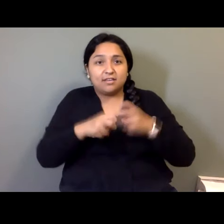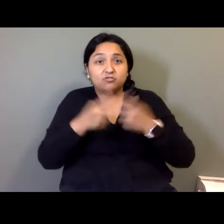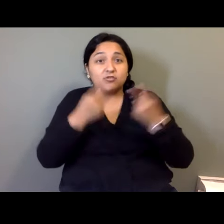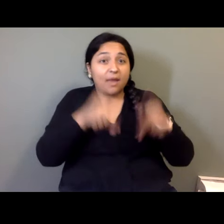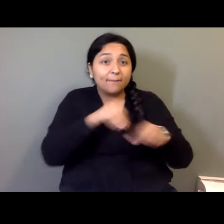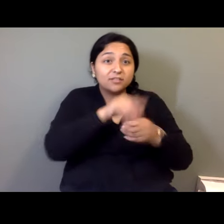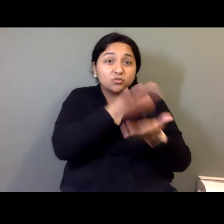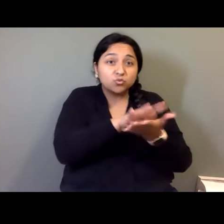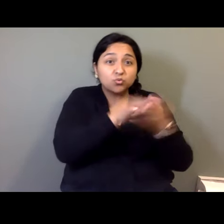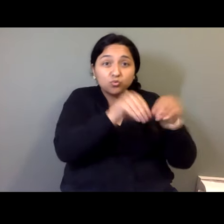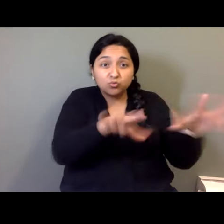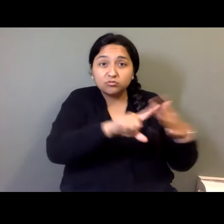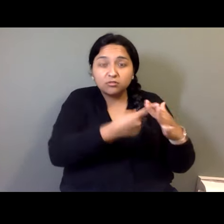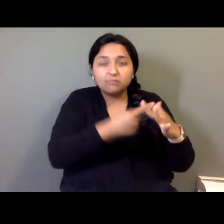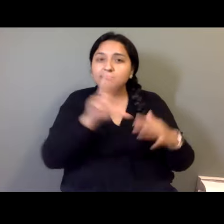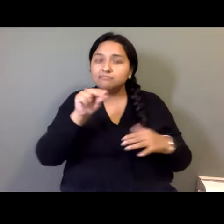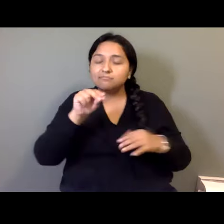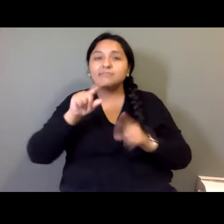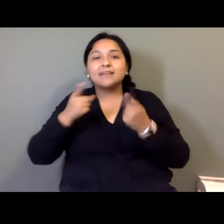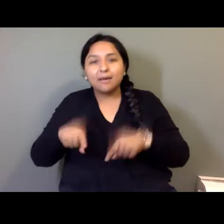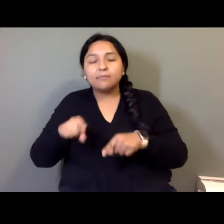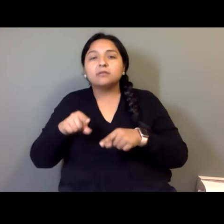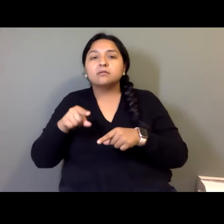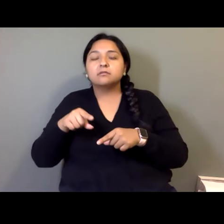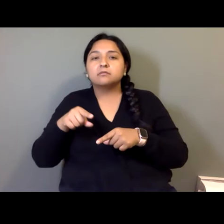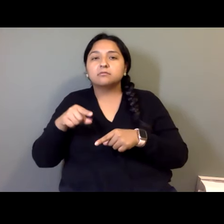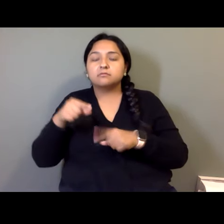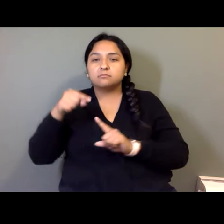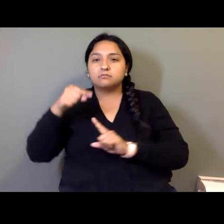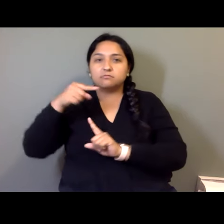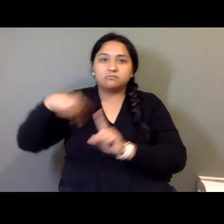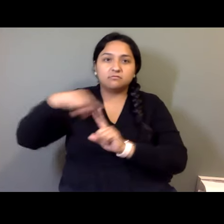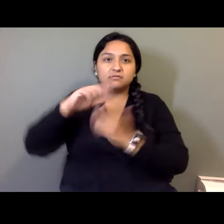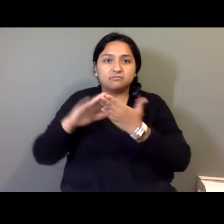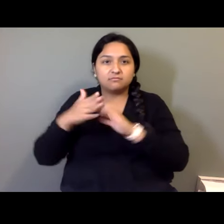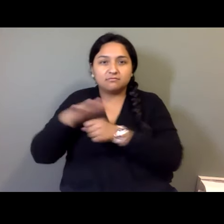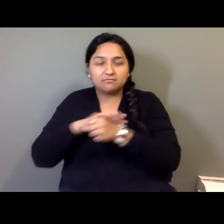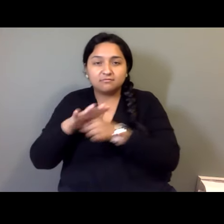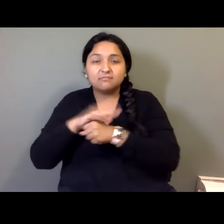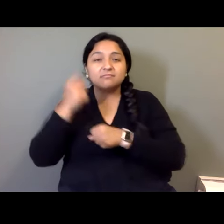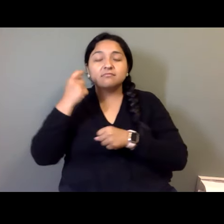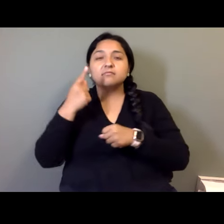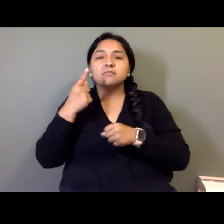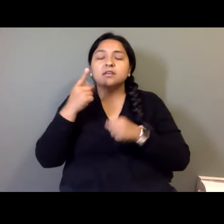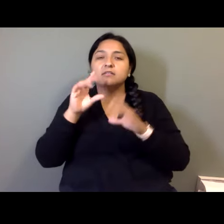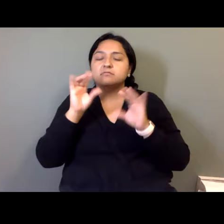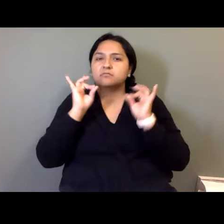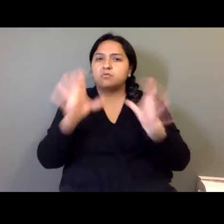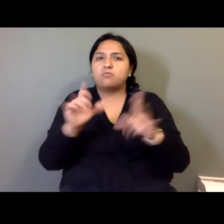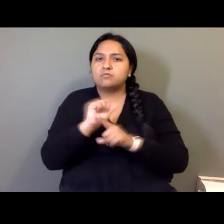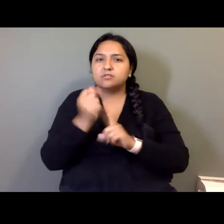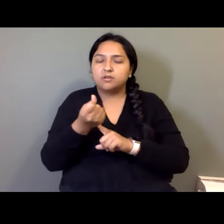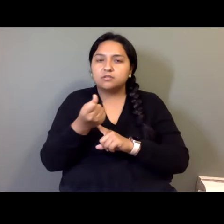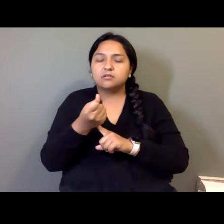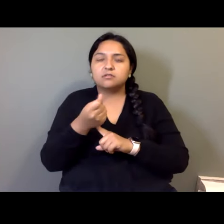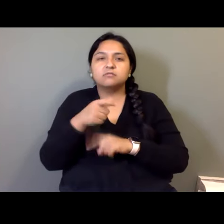with children in schools. And even though that it's still a horrible situation, it shouldn't happen anywhere. I